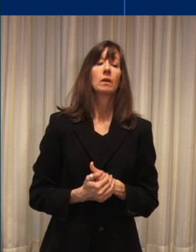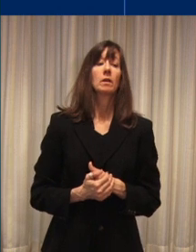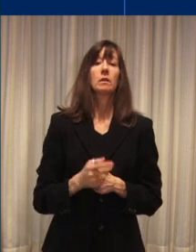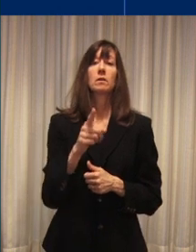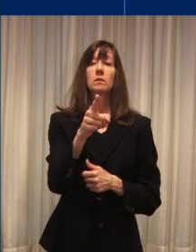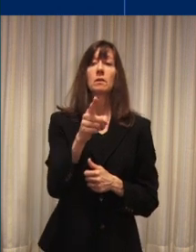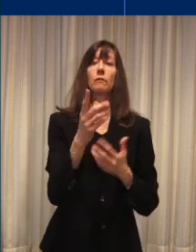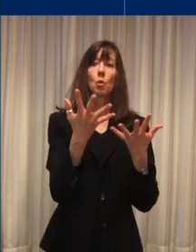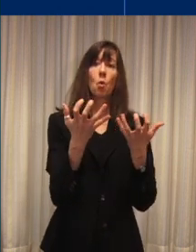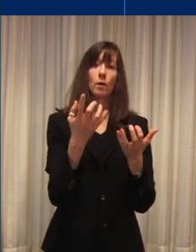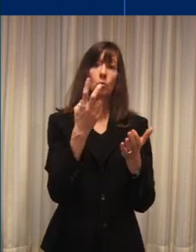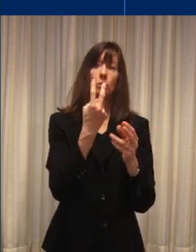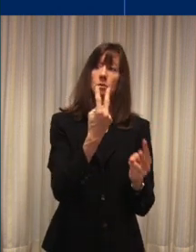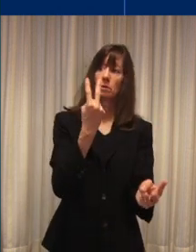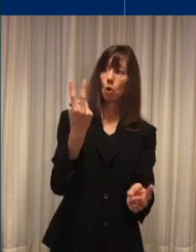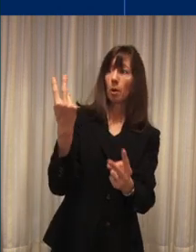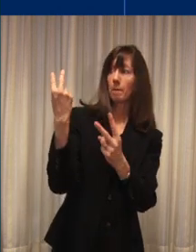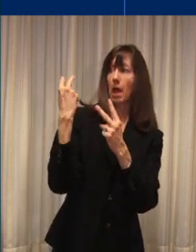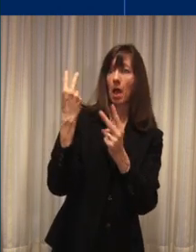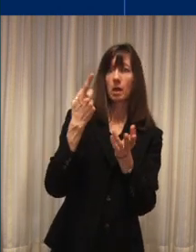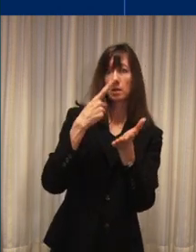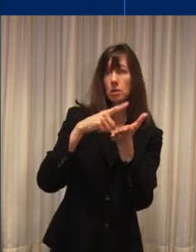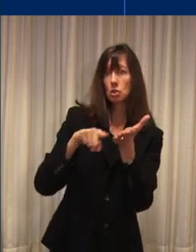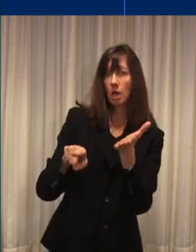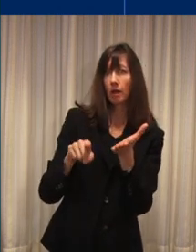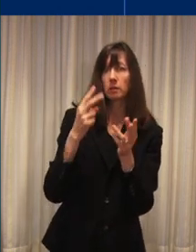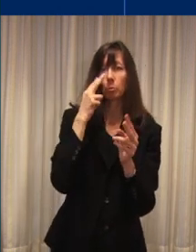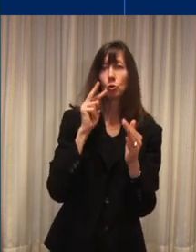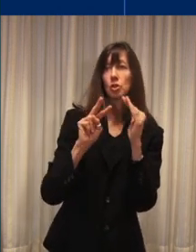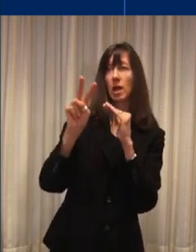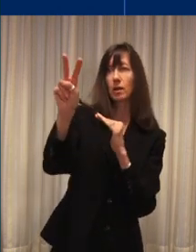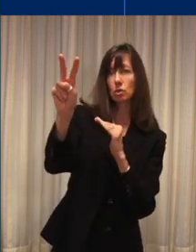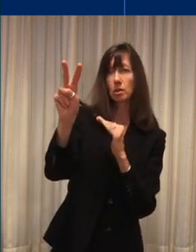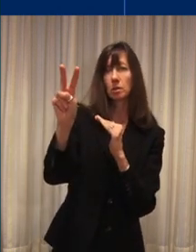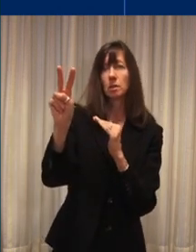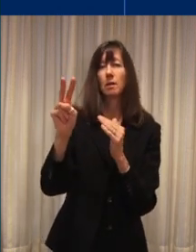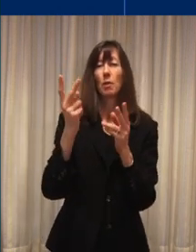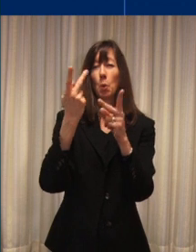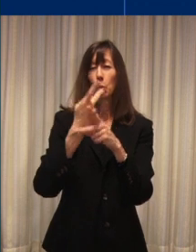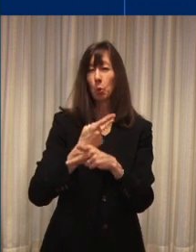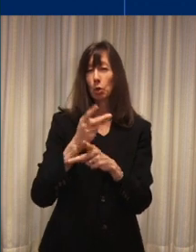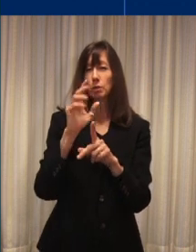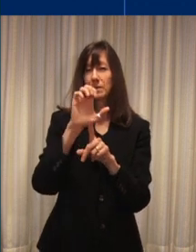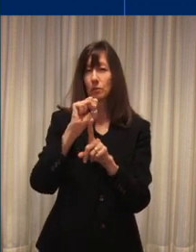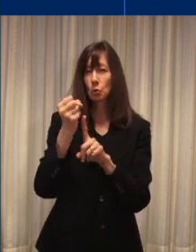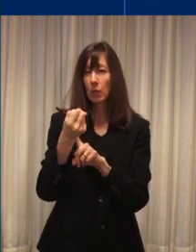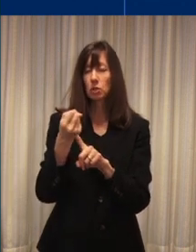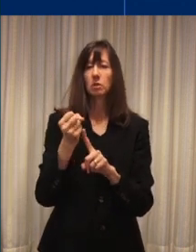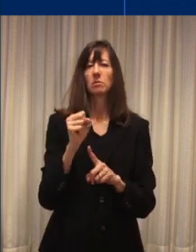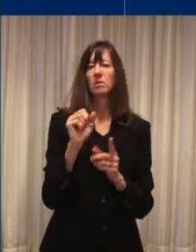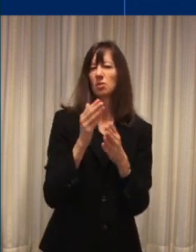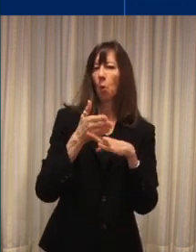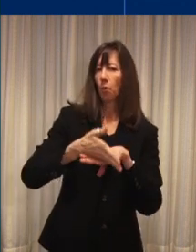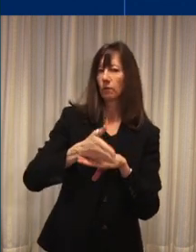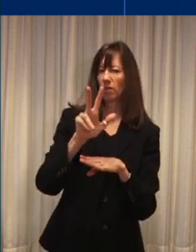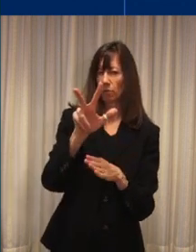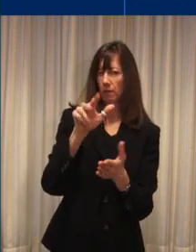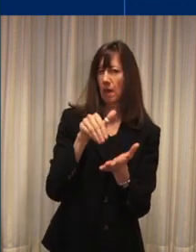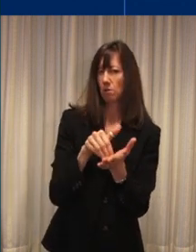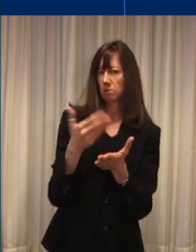the projections were last time, our worst case was over 3,000. So that's good news. That means that as we've seen a lowering